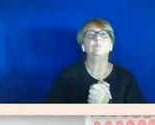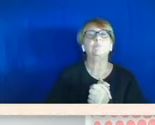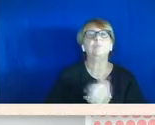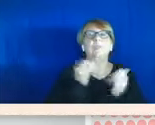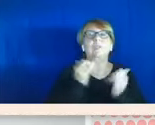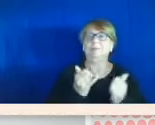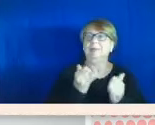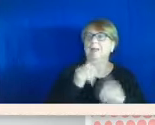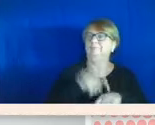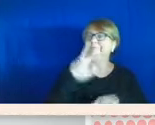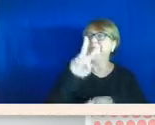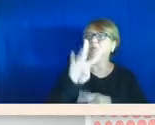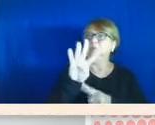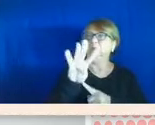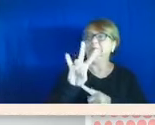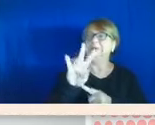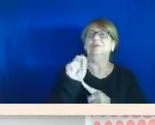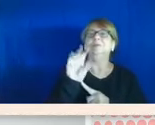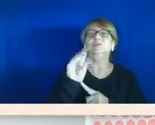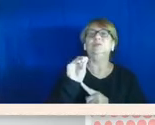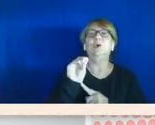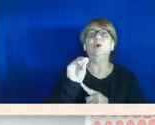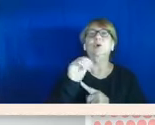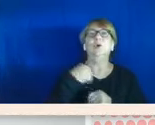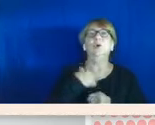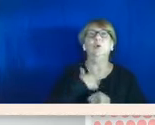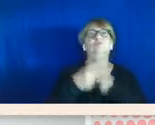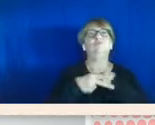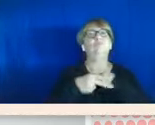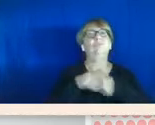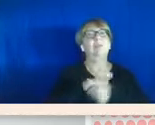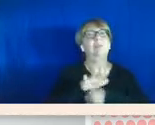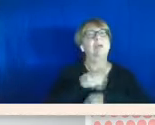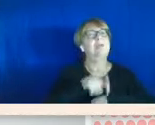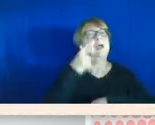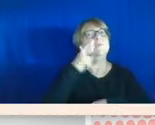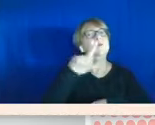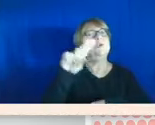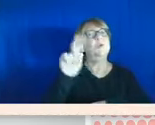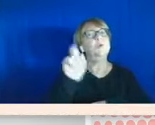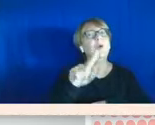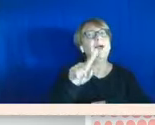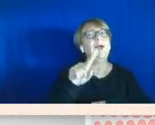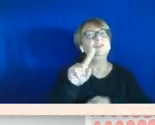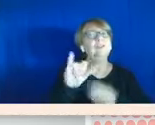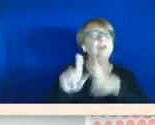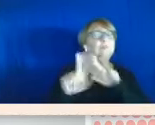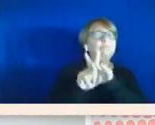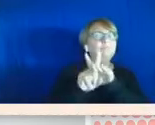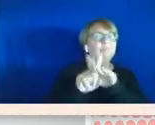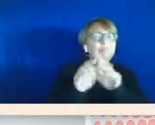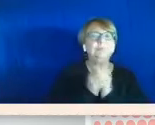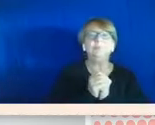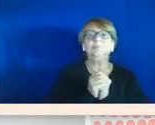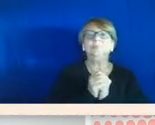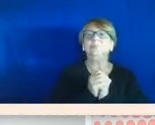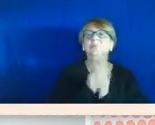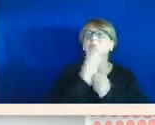2:47, so we have reserved enough time for any questions that have come through or additional information.